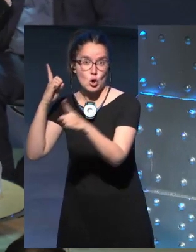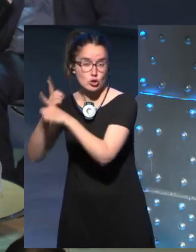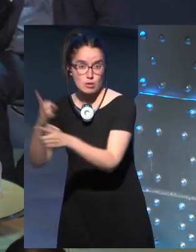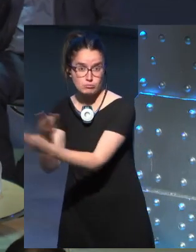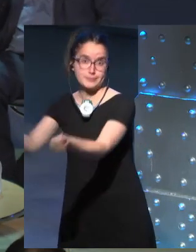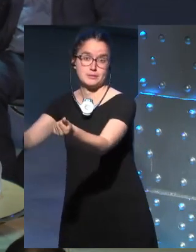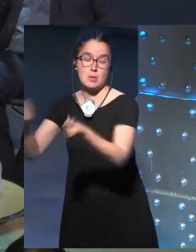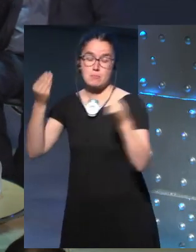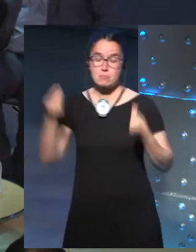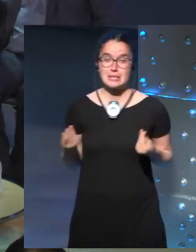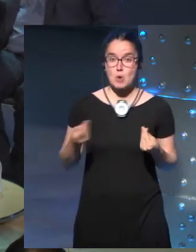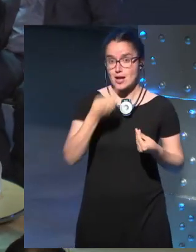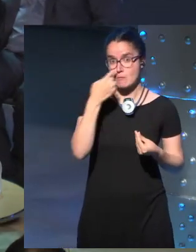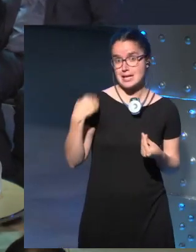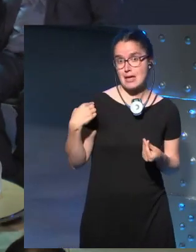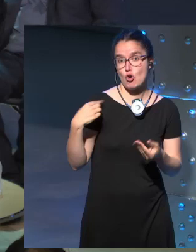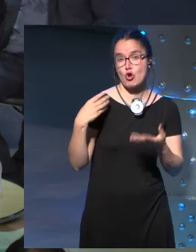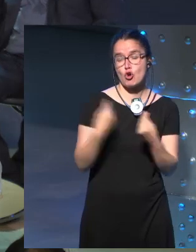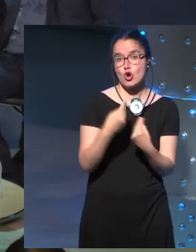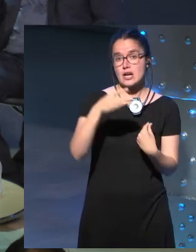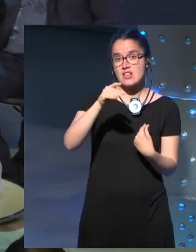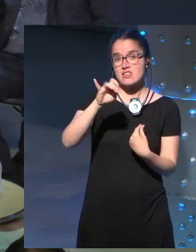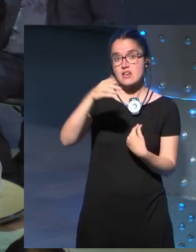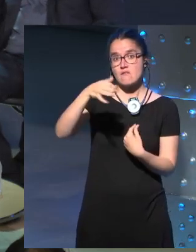you remember the Real Madrid-Juventus final,